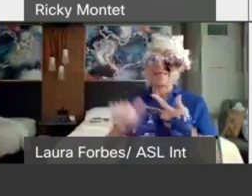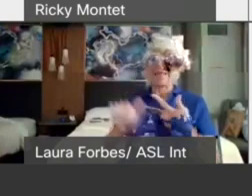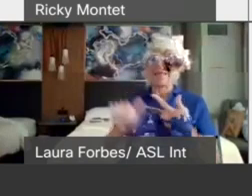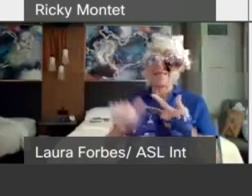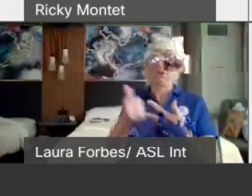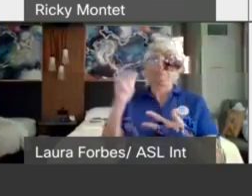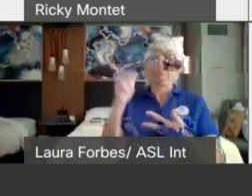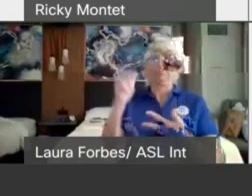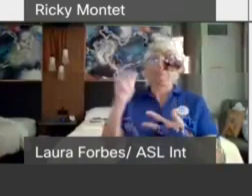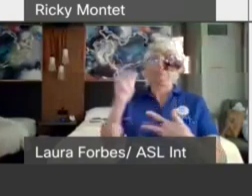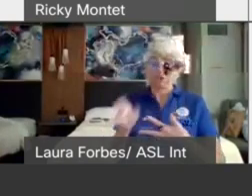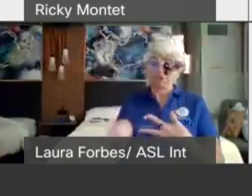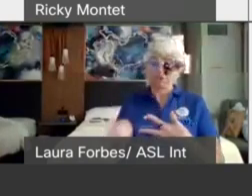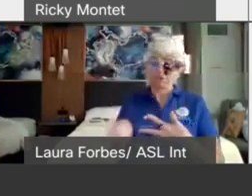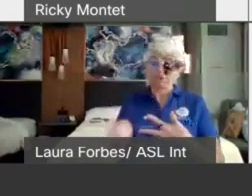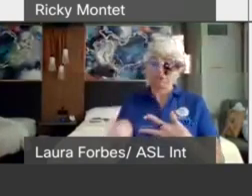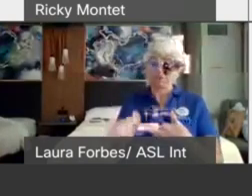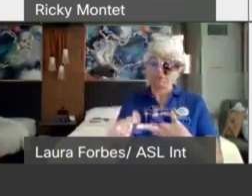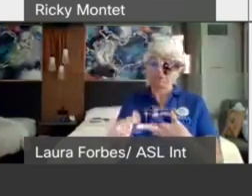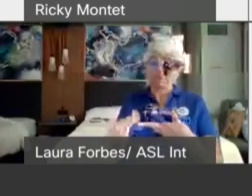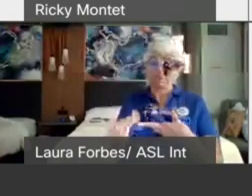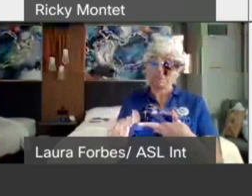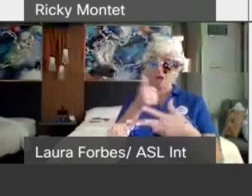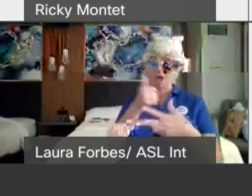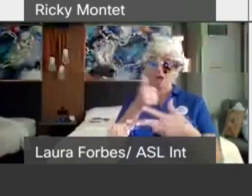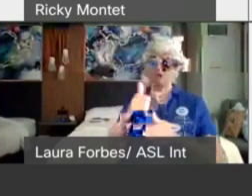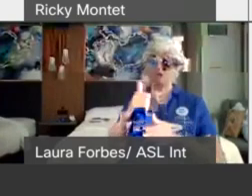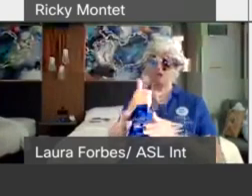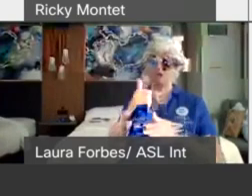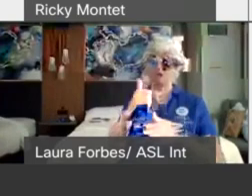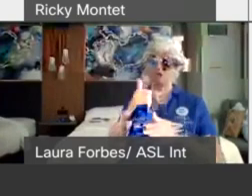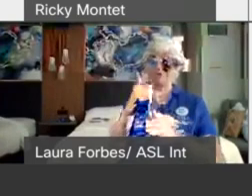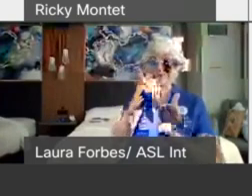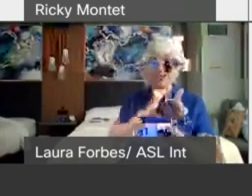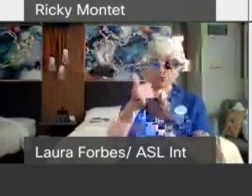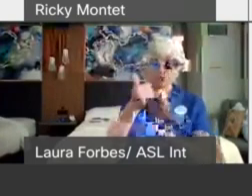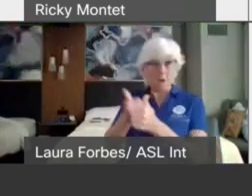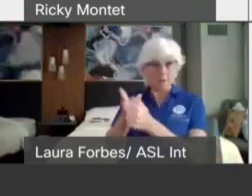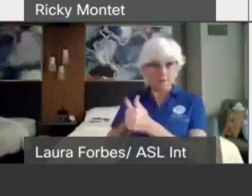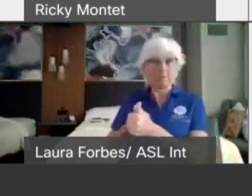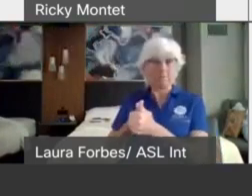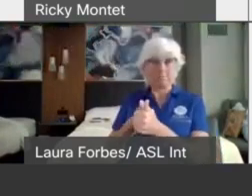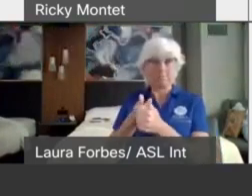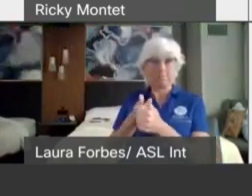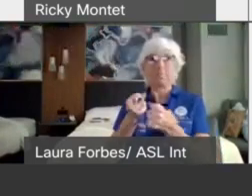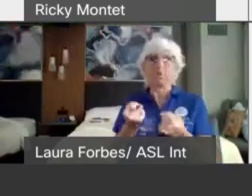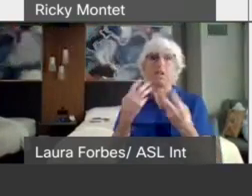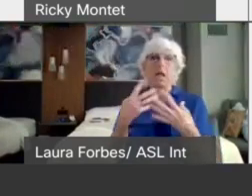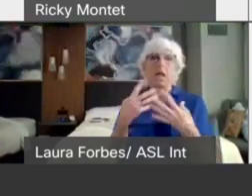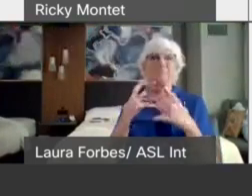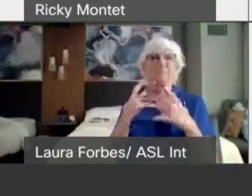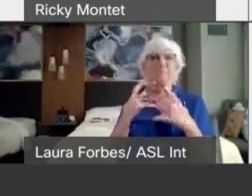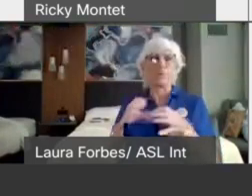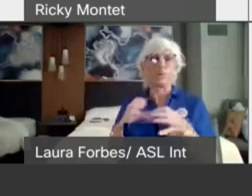umbrella are many categories or programs that exist. And critical needs assistance is a program